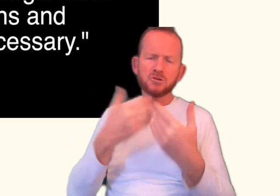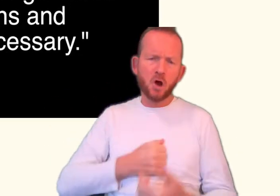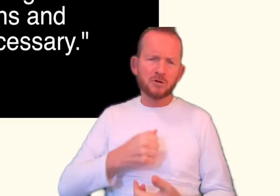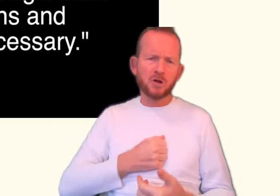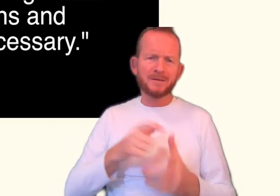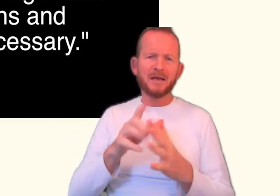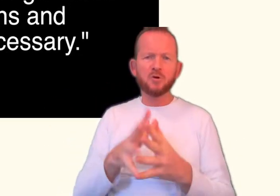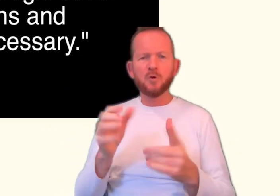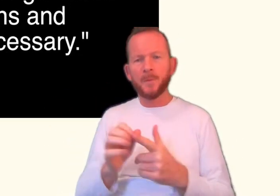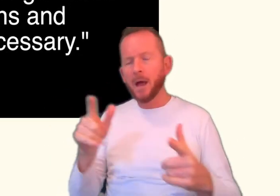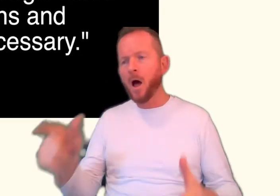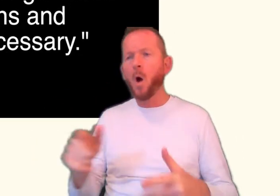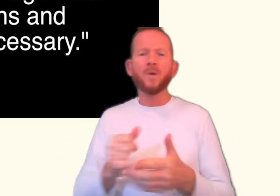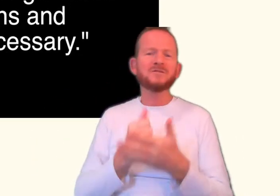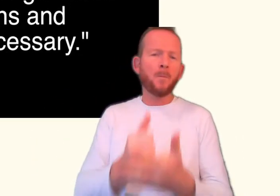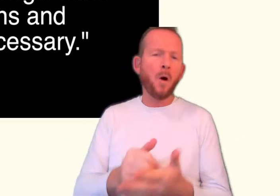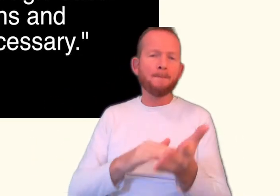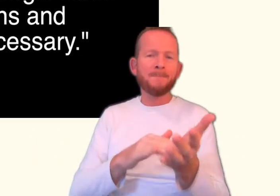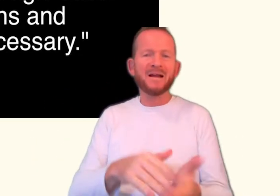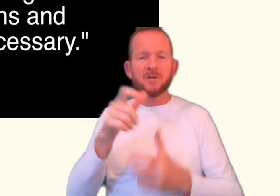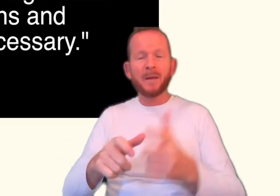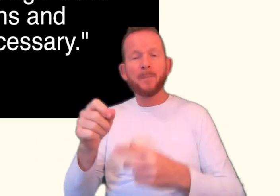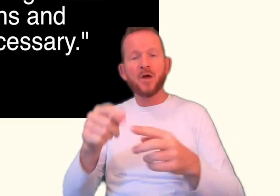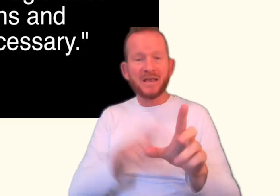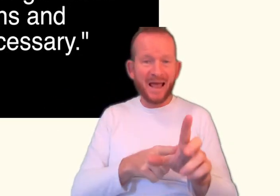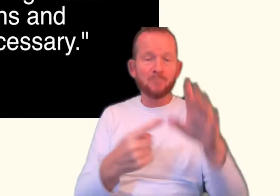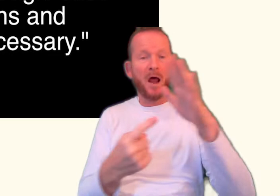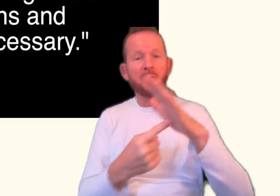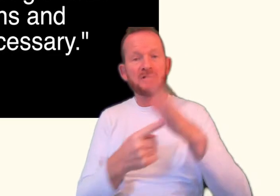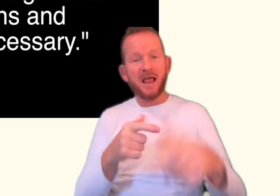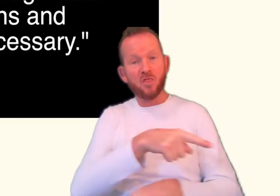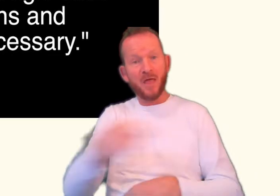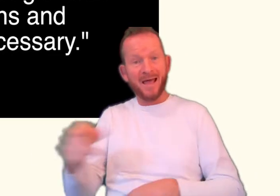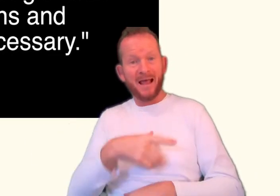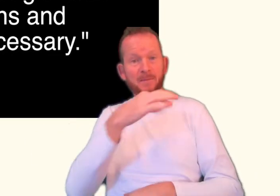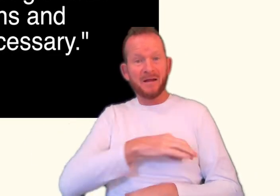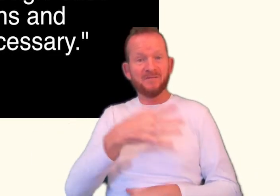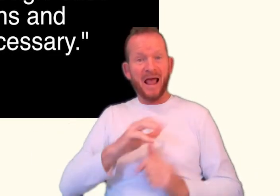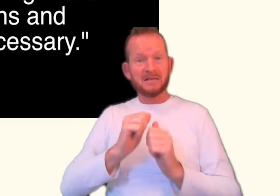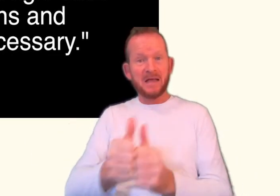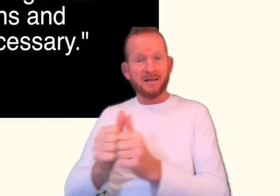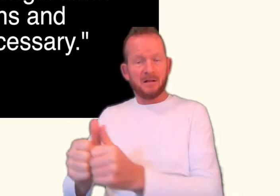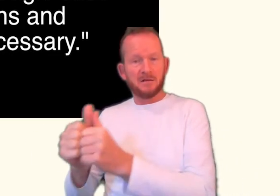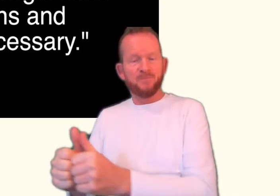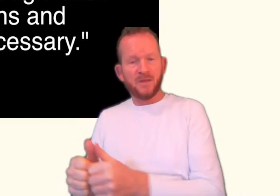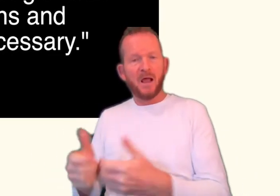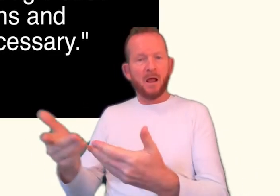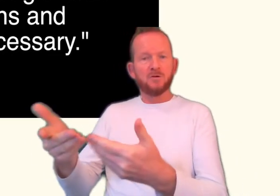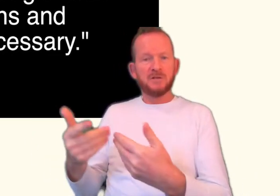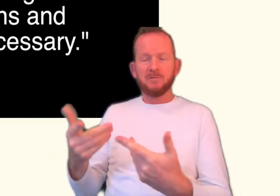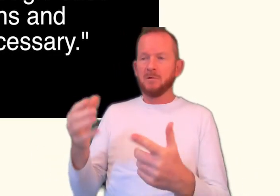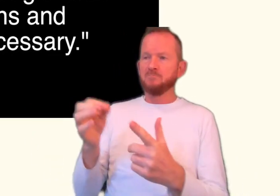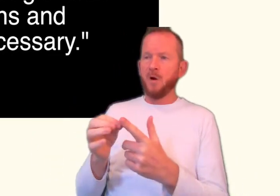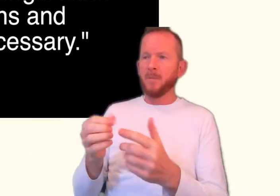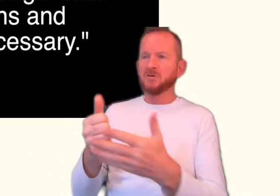is they get the benefits to which they are entitled promptly and receive a supportive and compassionate service. In the vast majority of cases, this